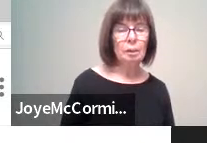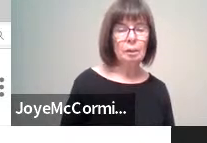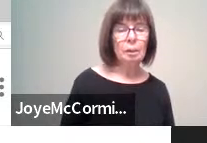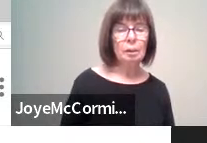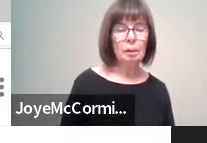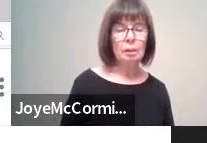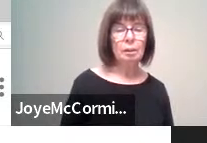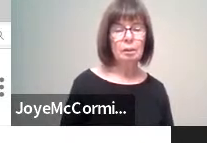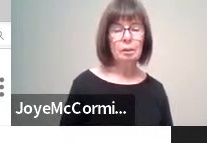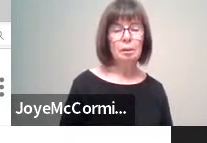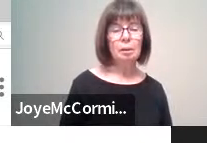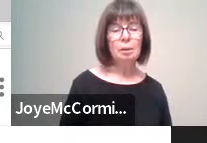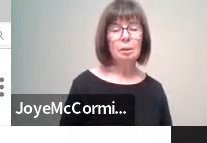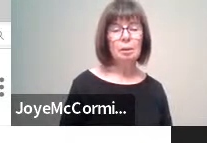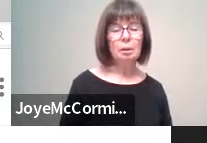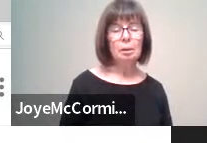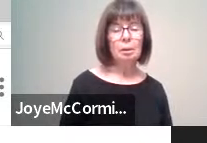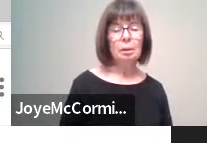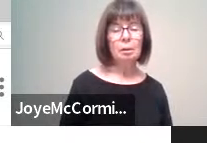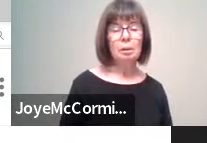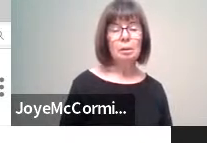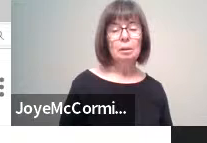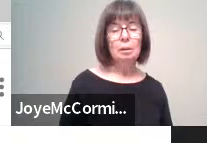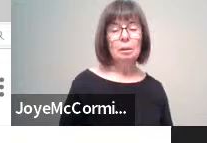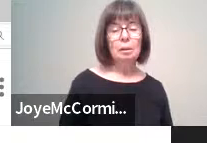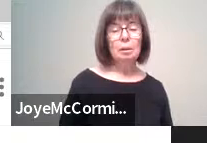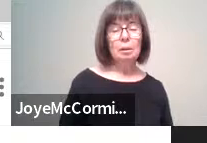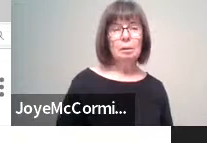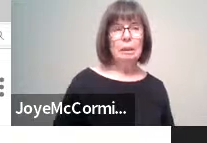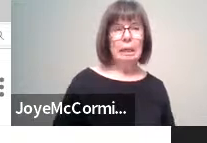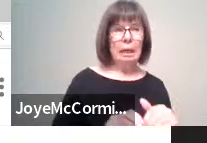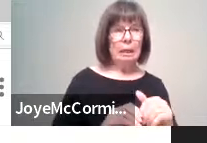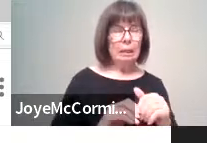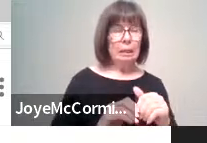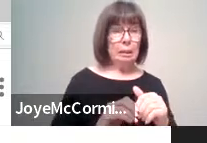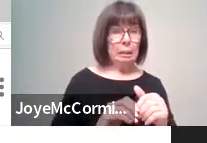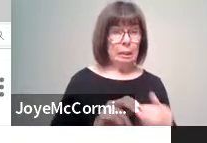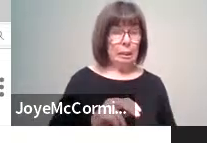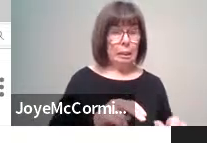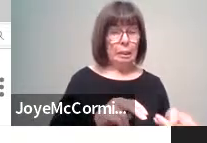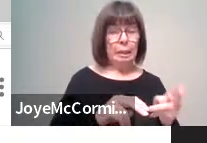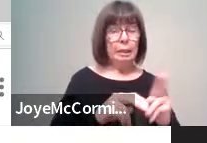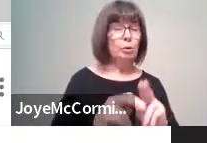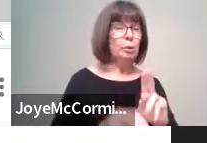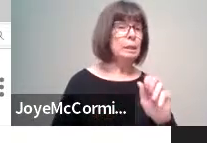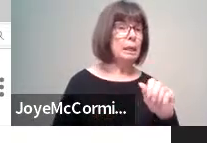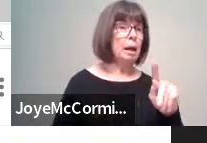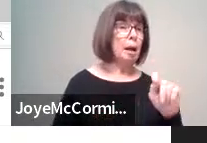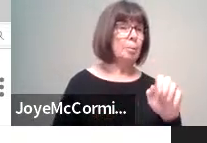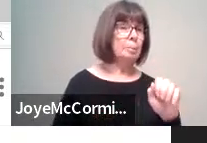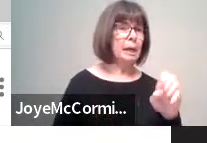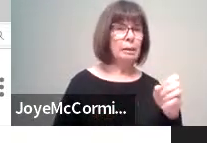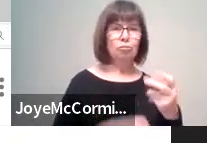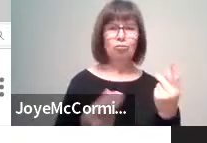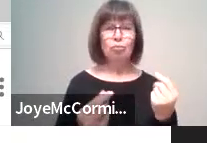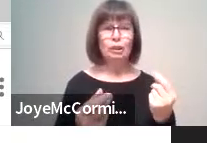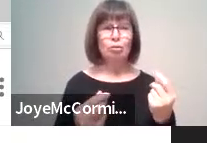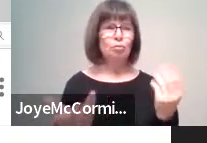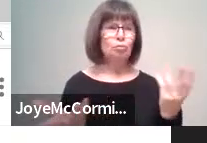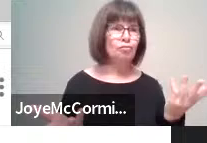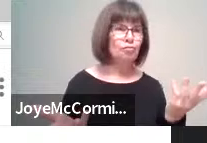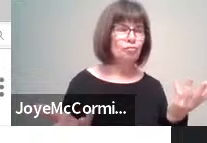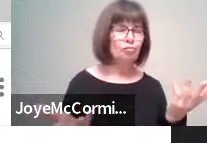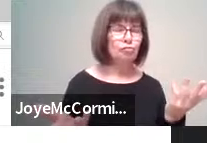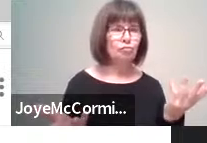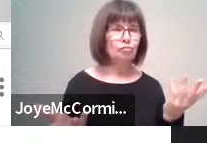really the next question is, what can we do to increase uptake? And how do you think, what do